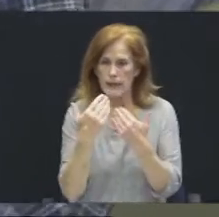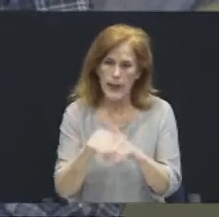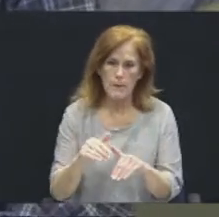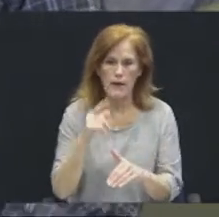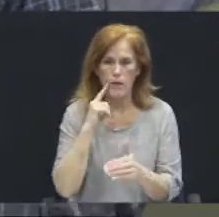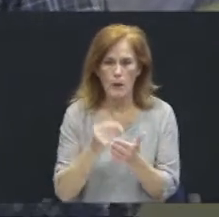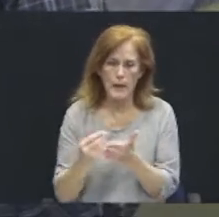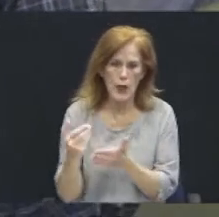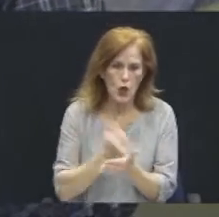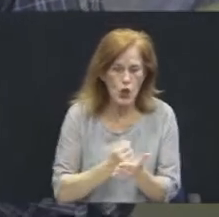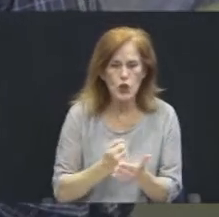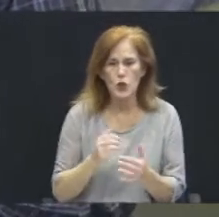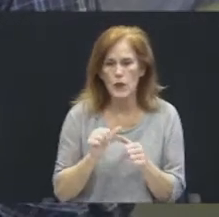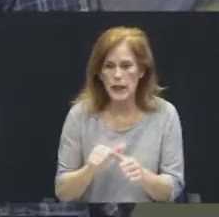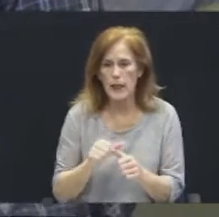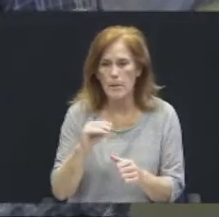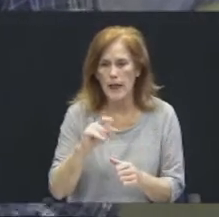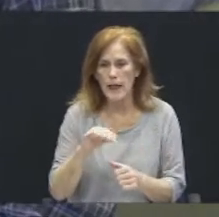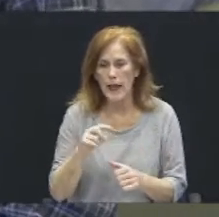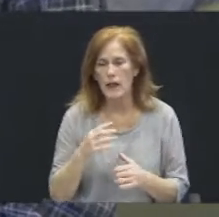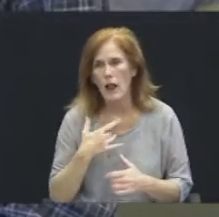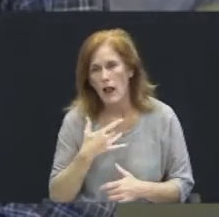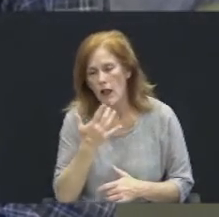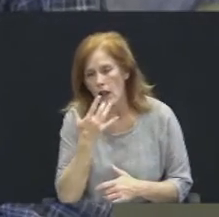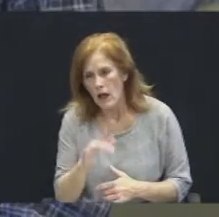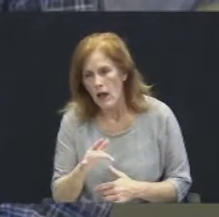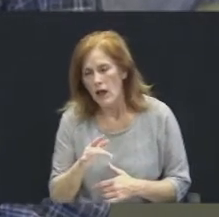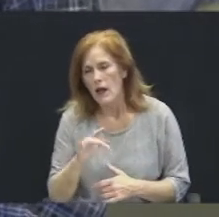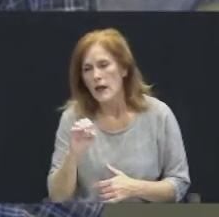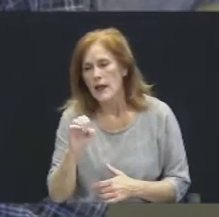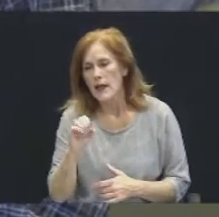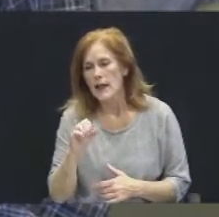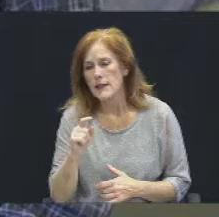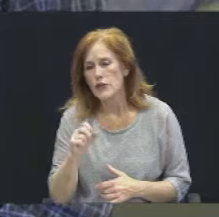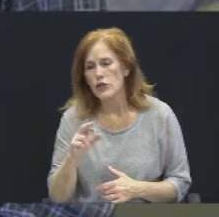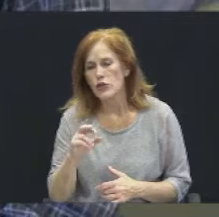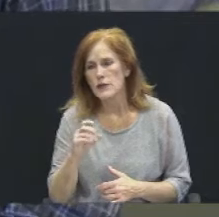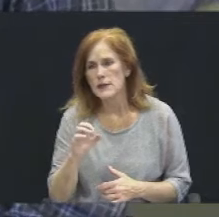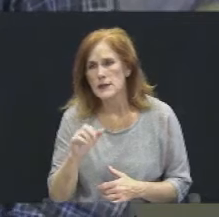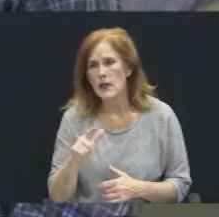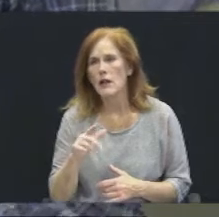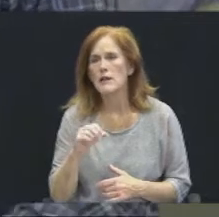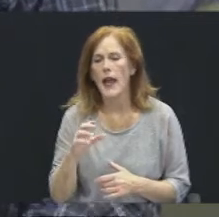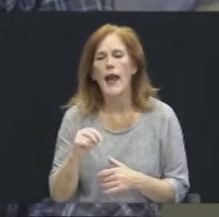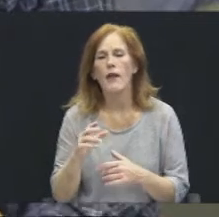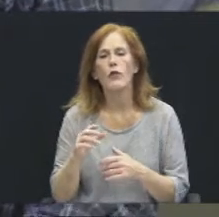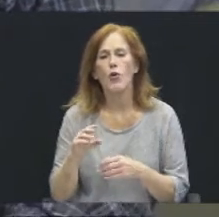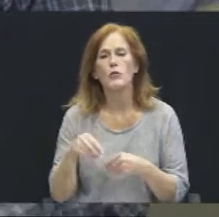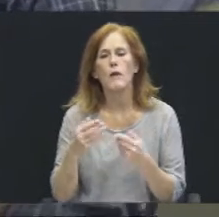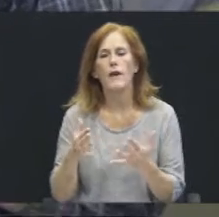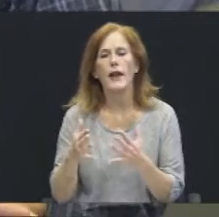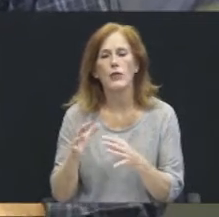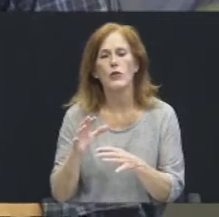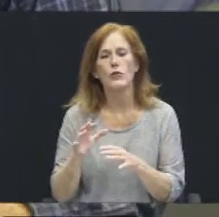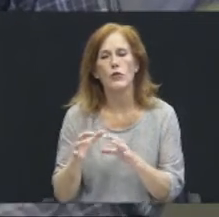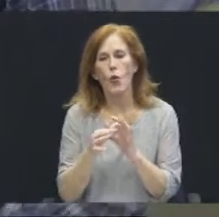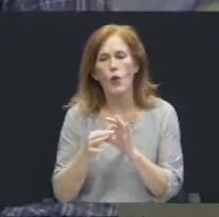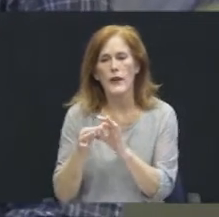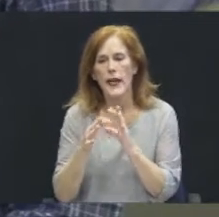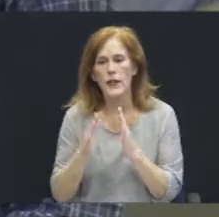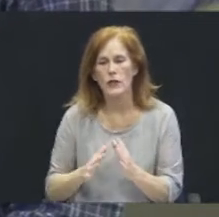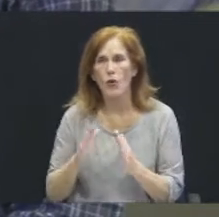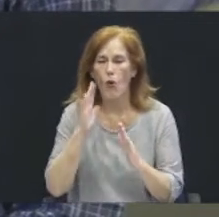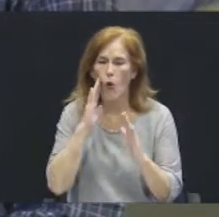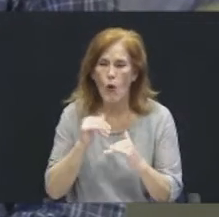So luckily, you know, Easter Seals, Community Partner Work Incentive Coordinators were hopefully able to get out